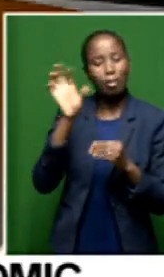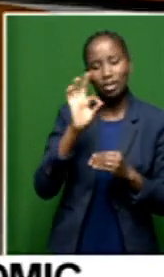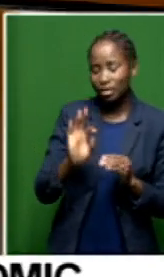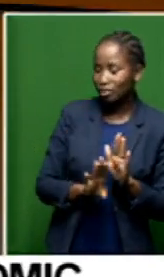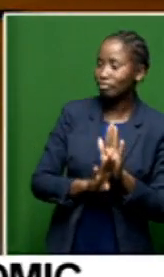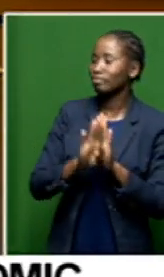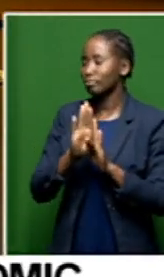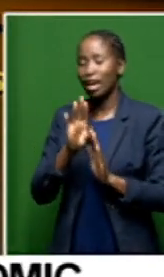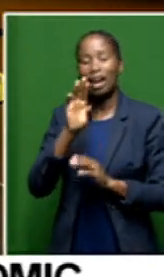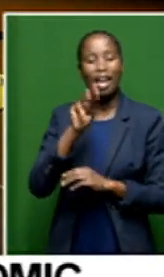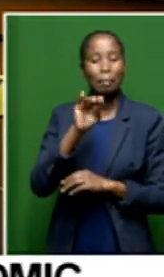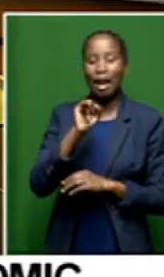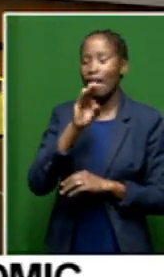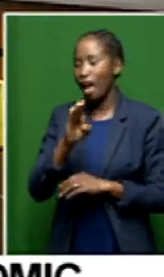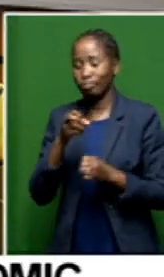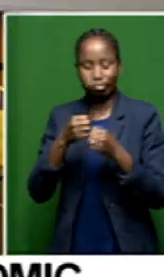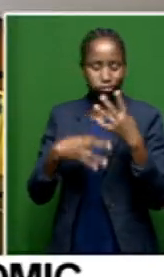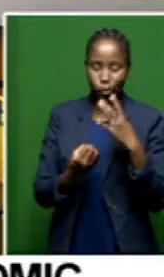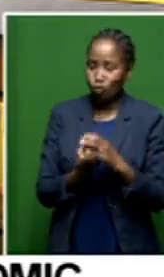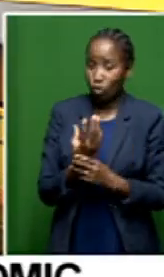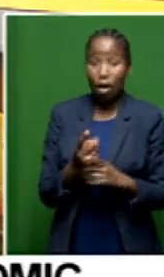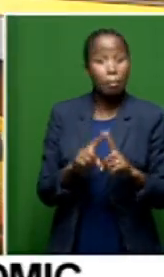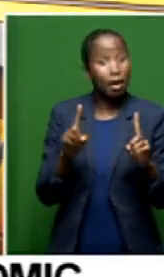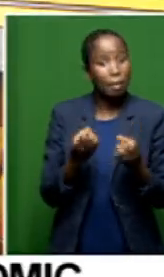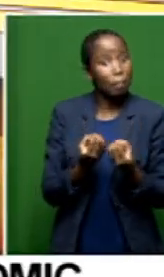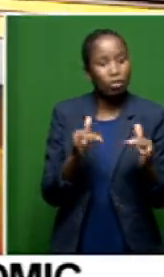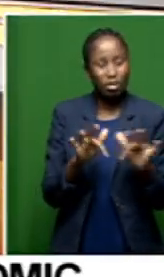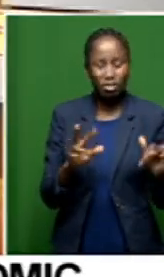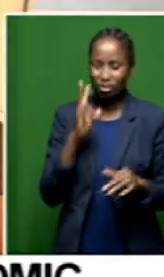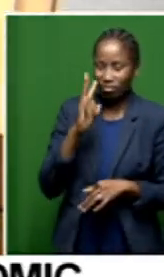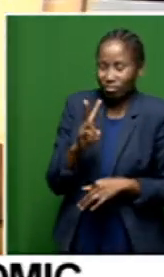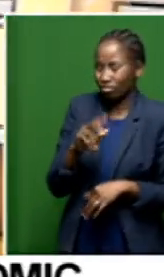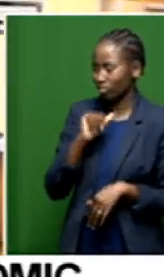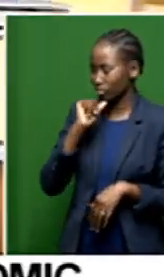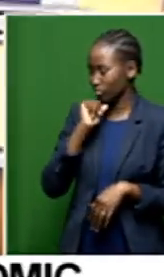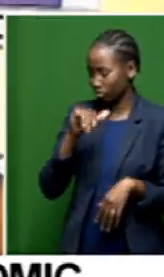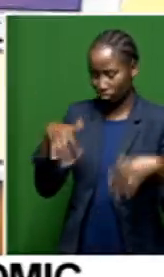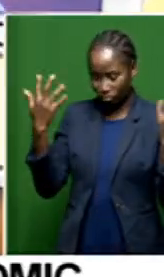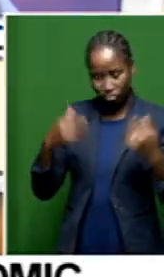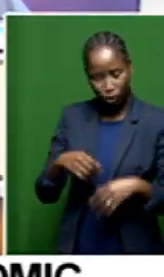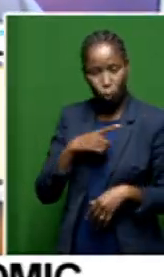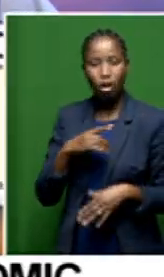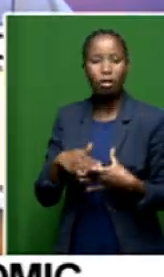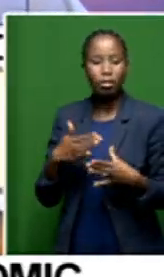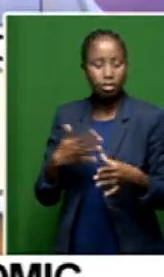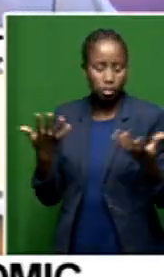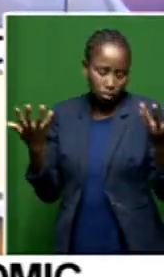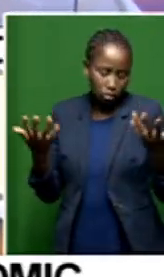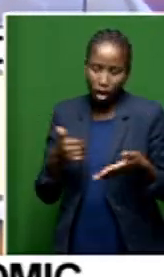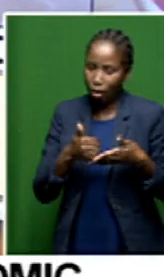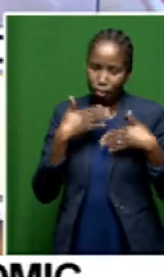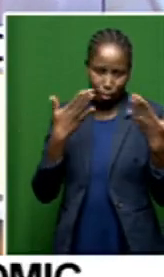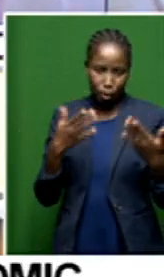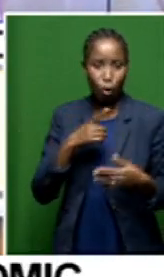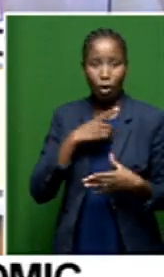and the forecasts and the growth. But to most of the people watching, they don't really care, and it doesn't mean anything in their lives, because when you wake up in the morning